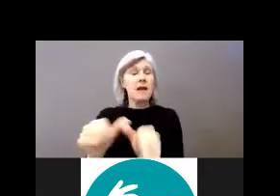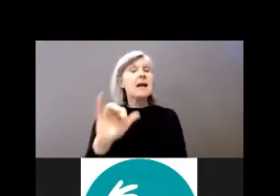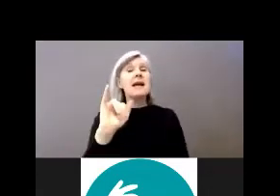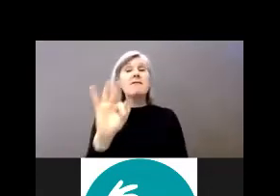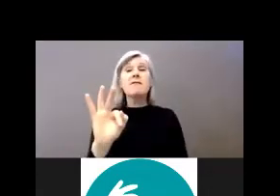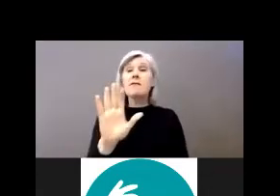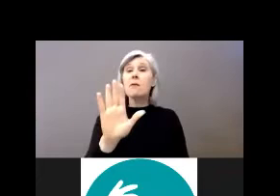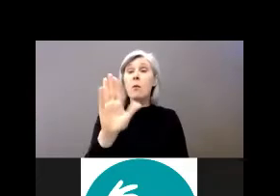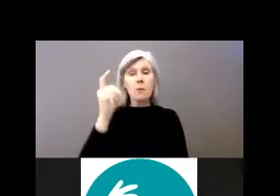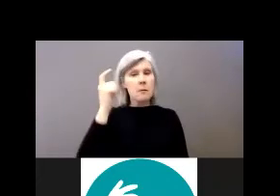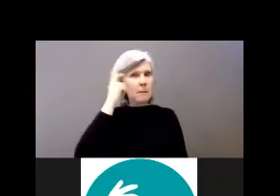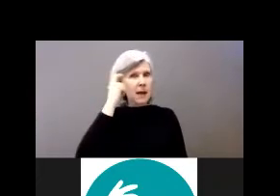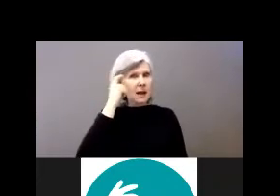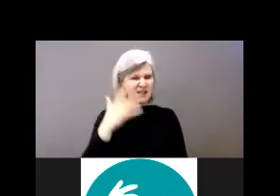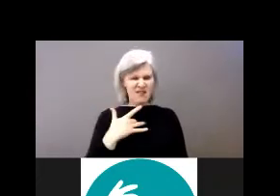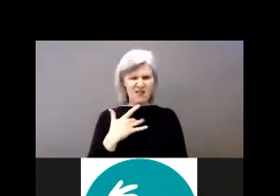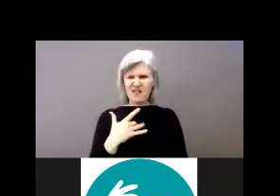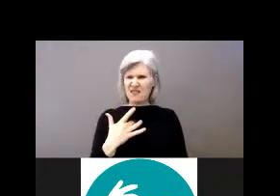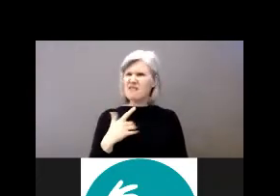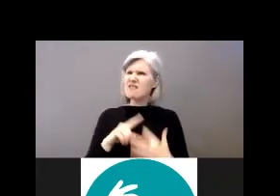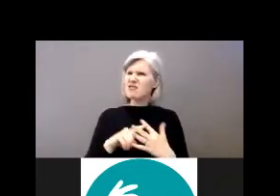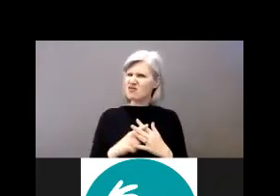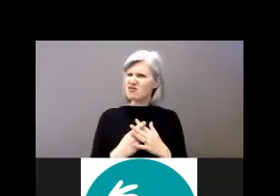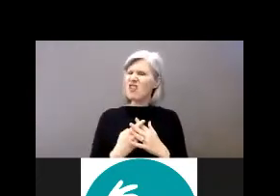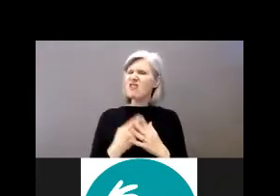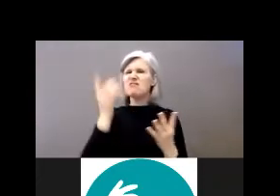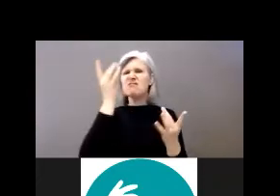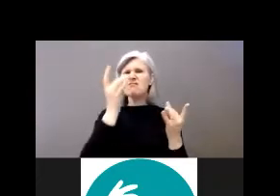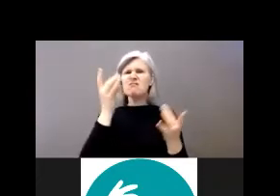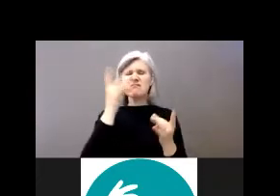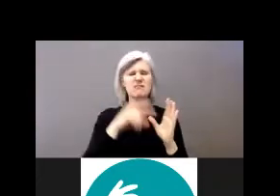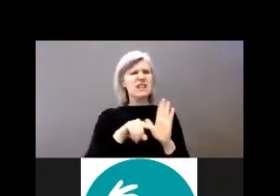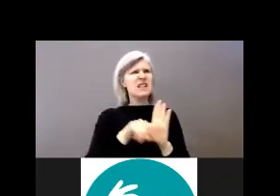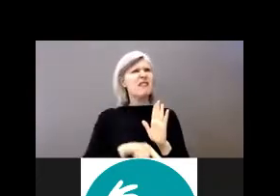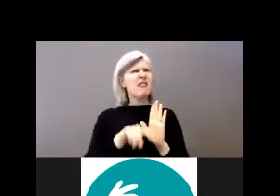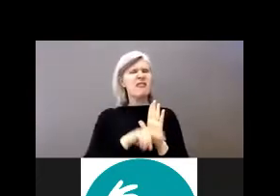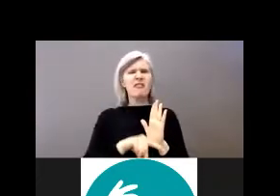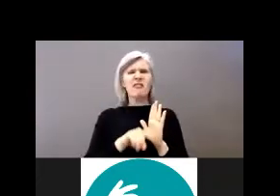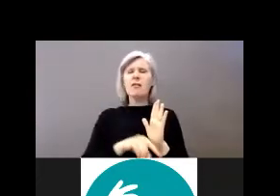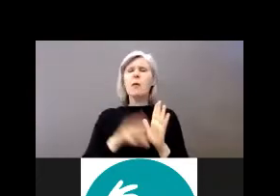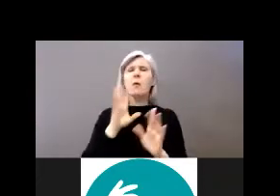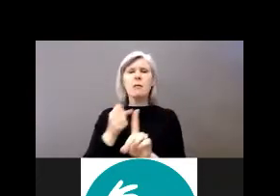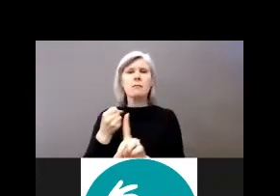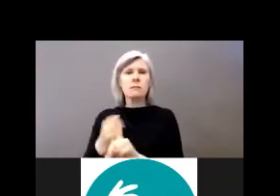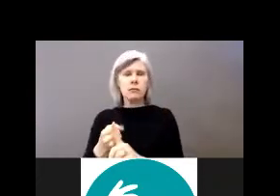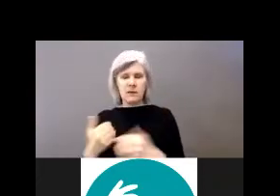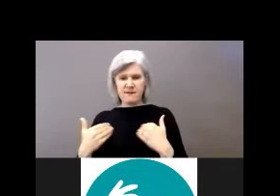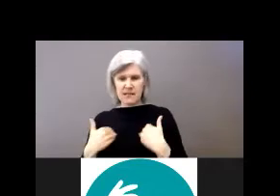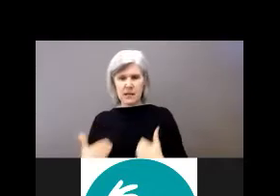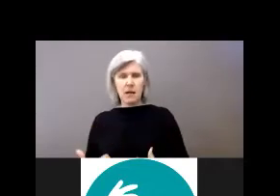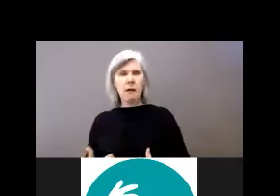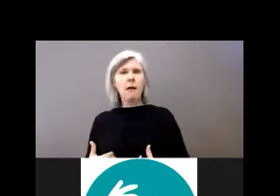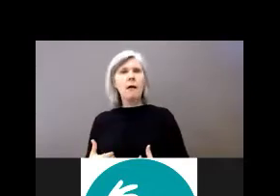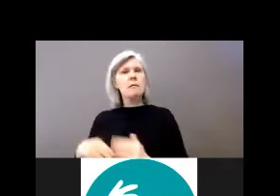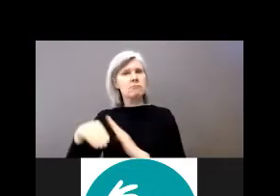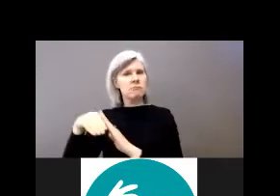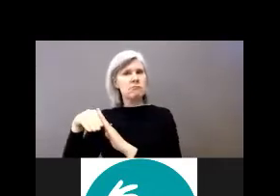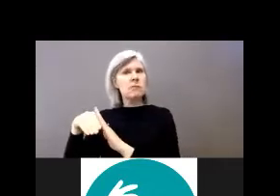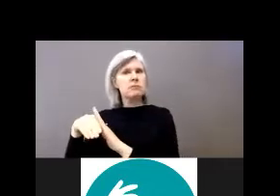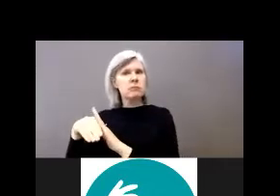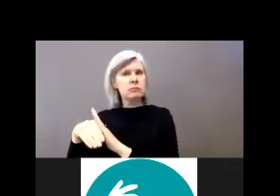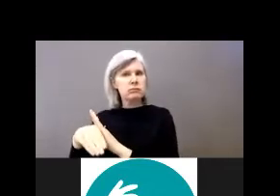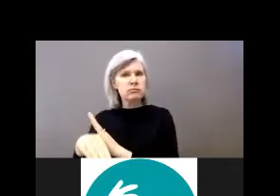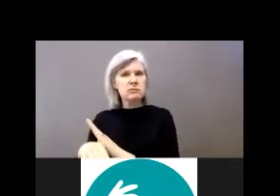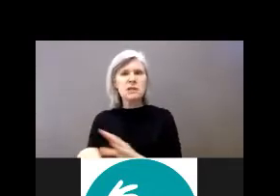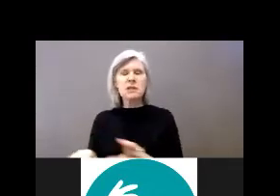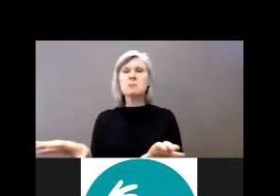to behave in those same ways that are congruent, and you start to withdraw even more. You become less productive, and you